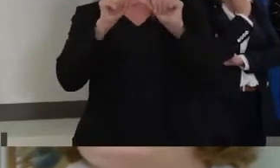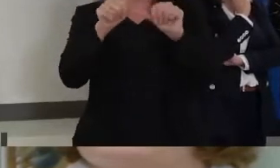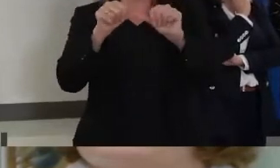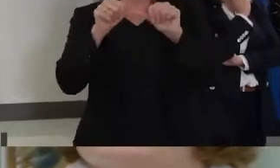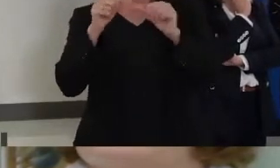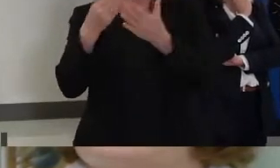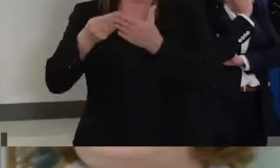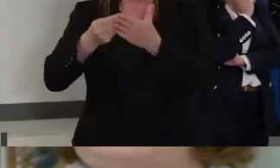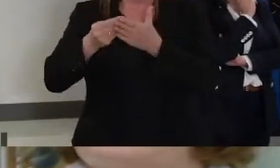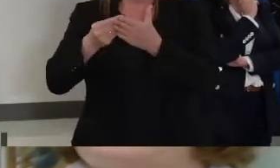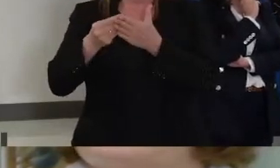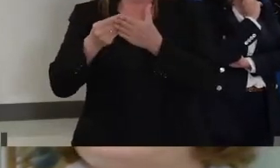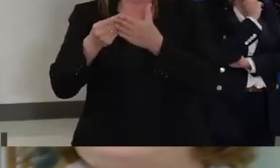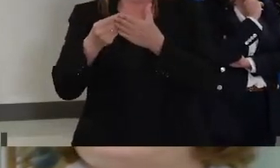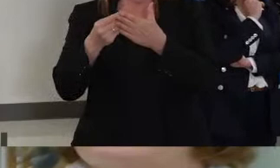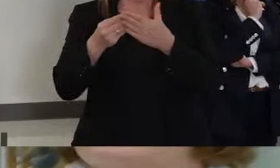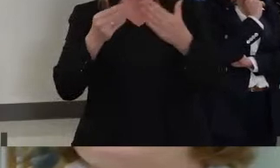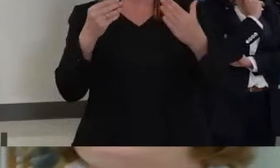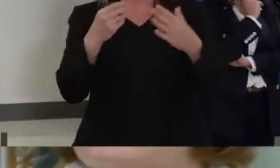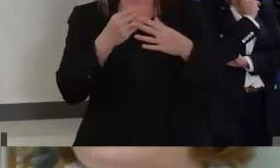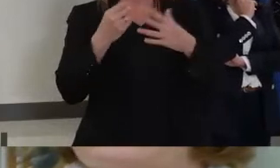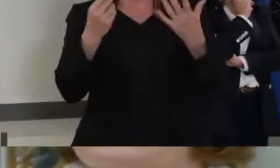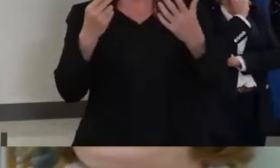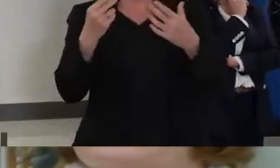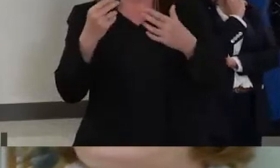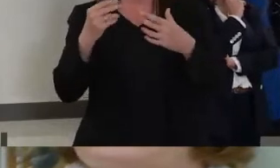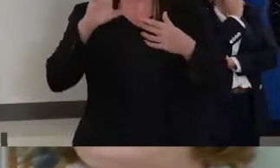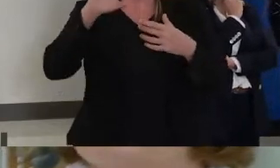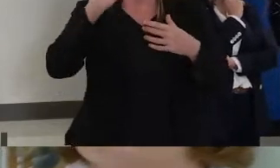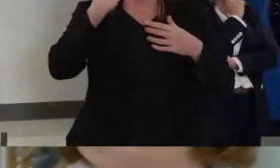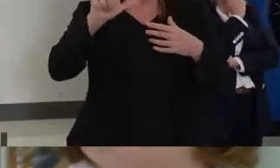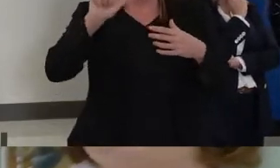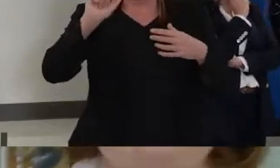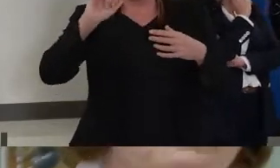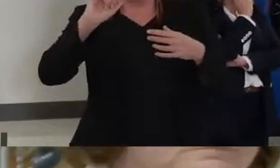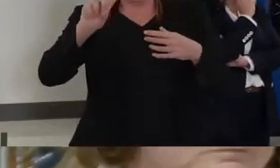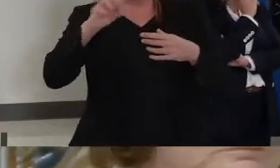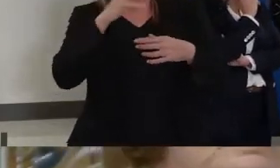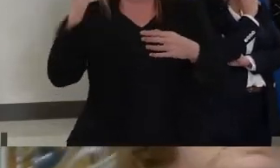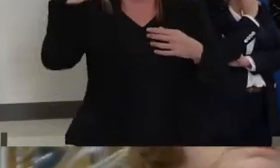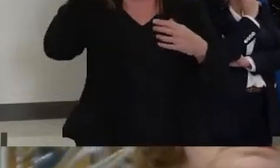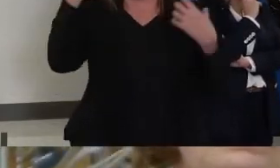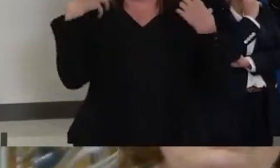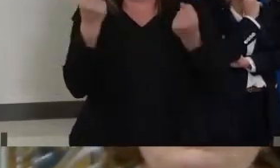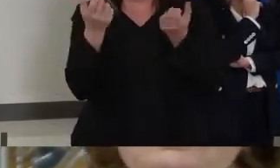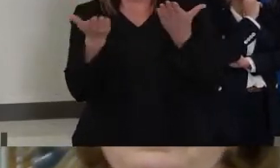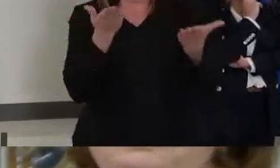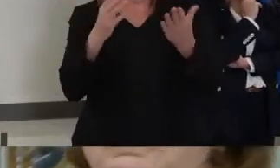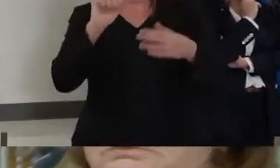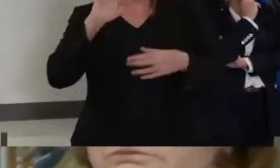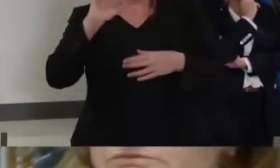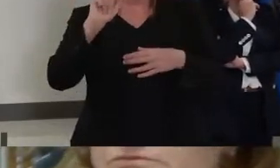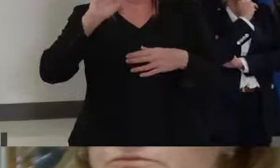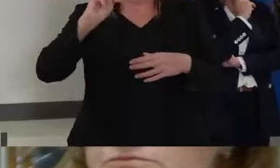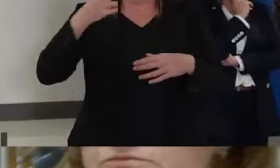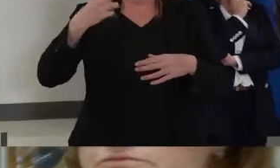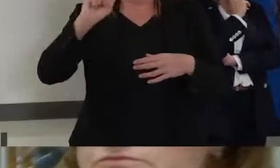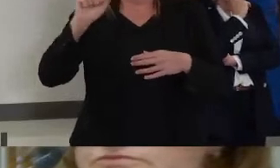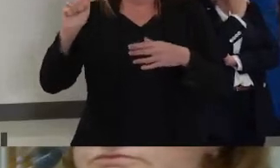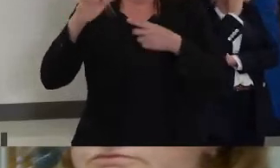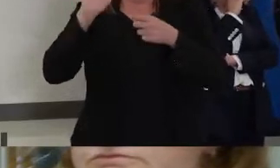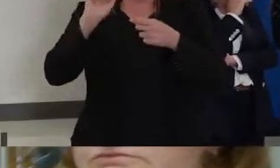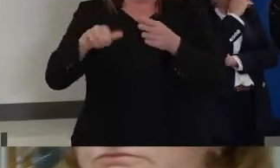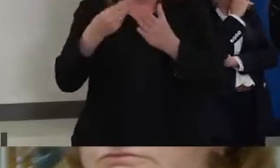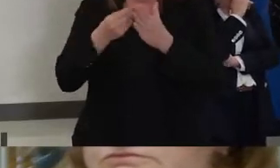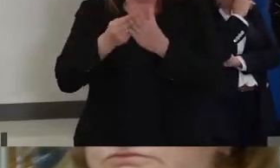money is CalAIM, and it's the Mental Health Services Act. And so together, put that money towards the